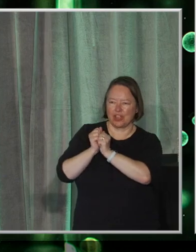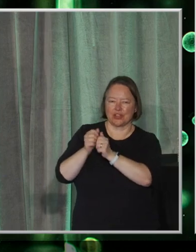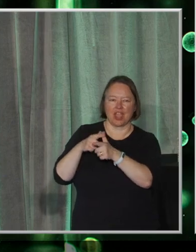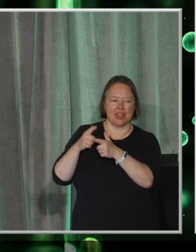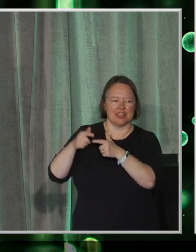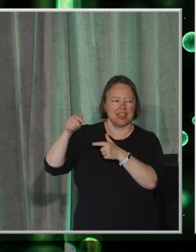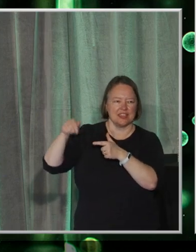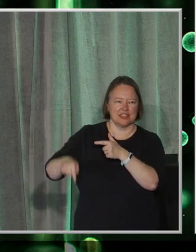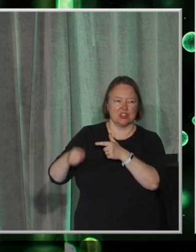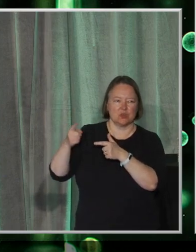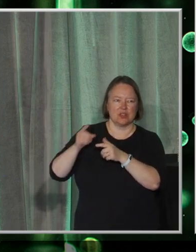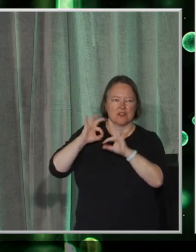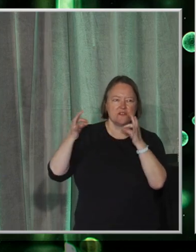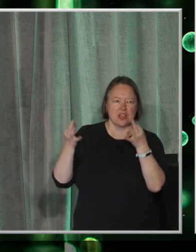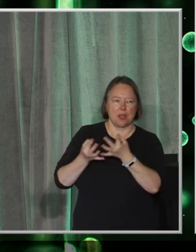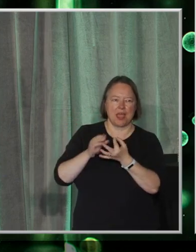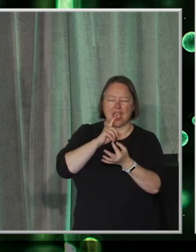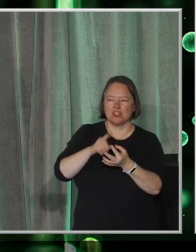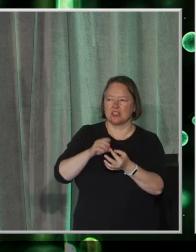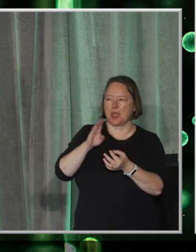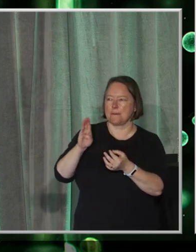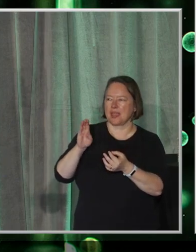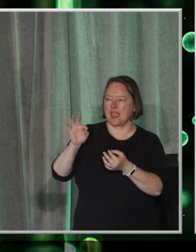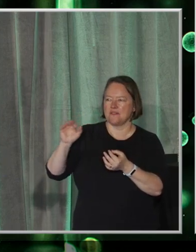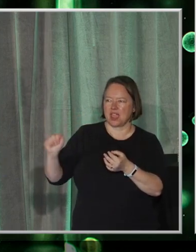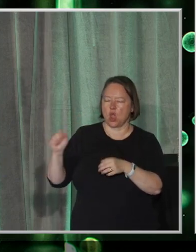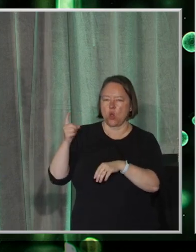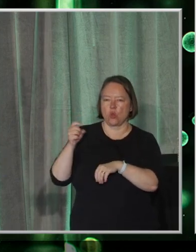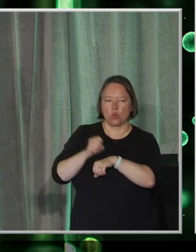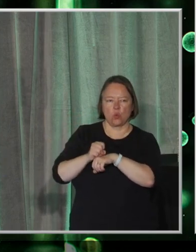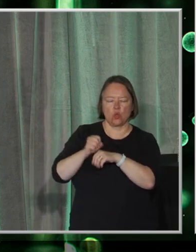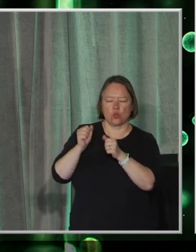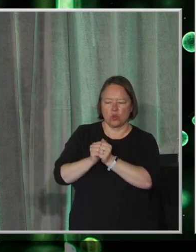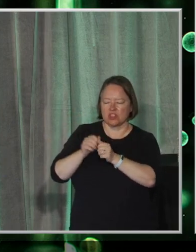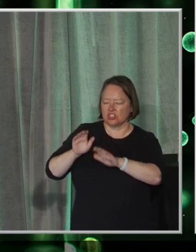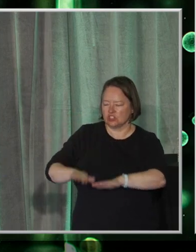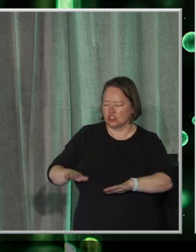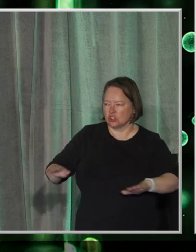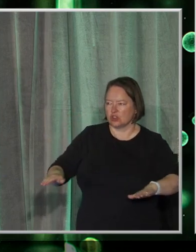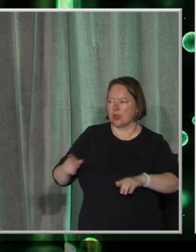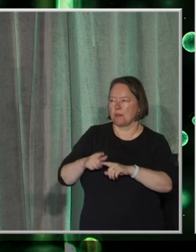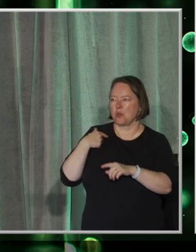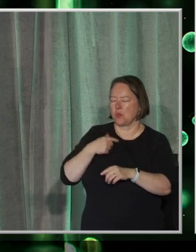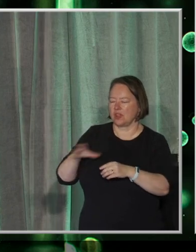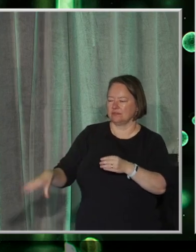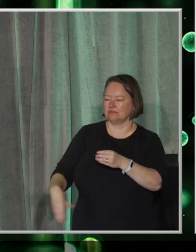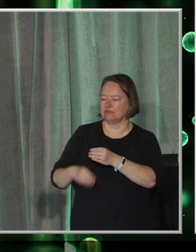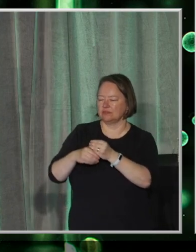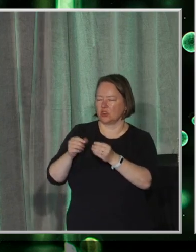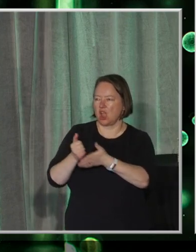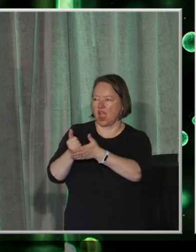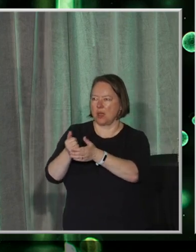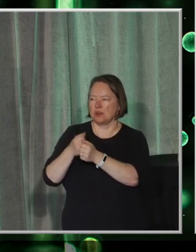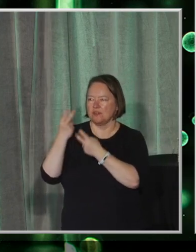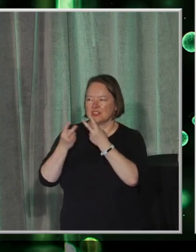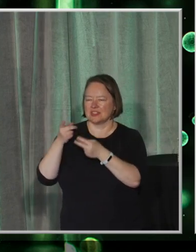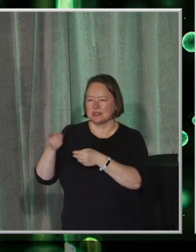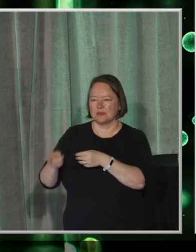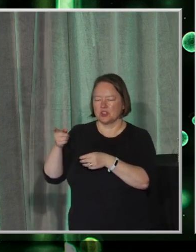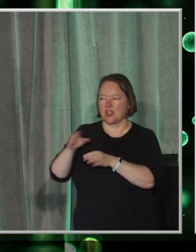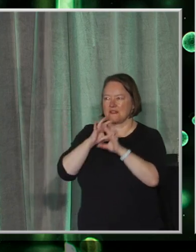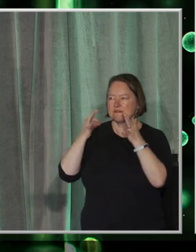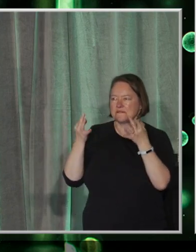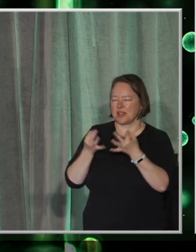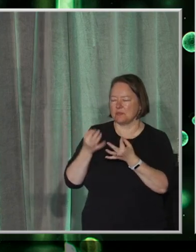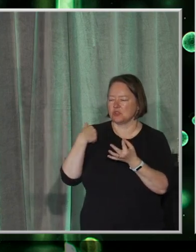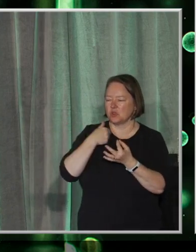this one poor families. Actually, the BFA works only with poor children, but we extended our help going to visit them to their families.